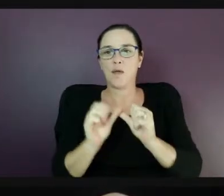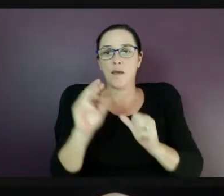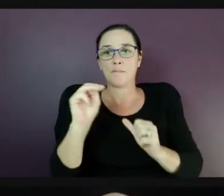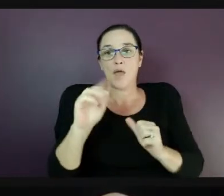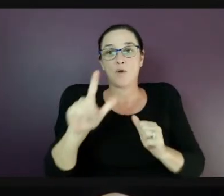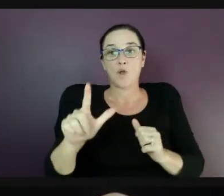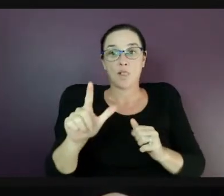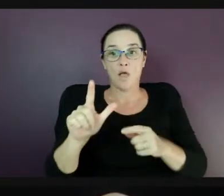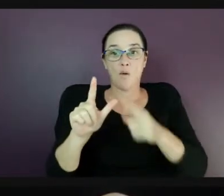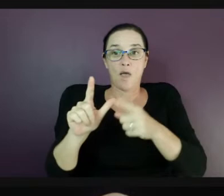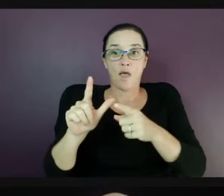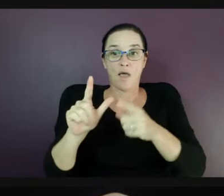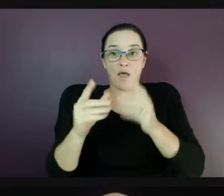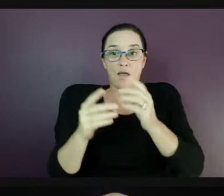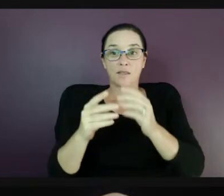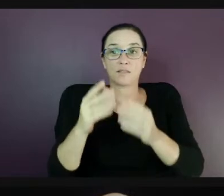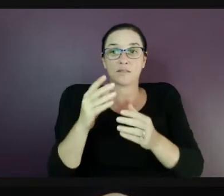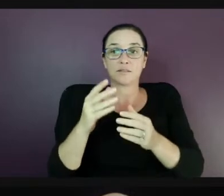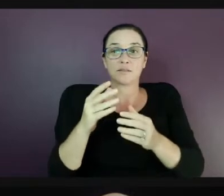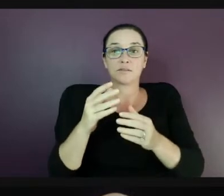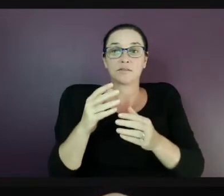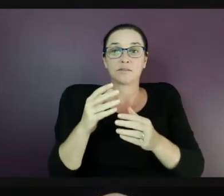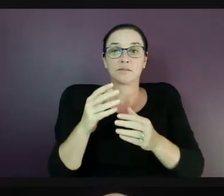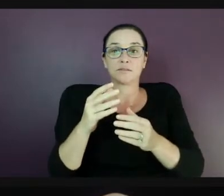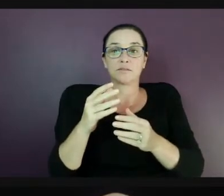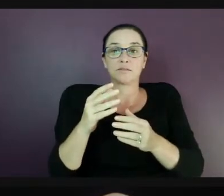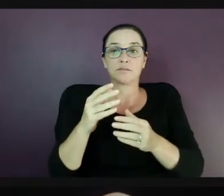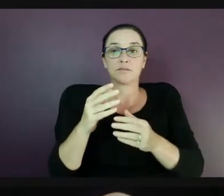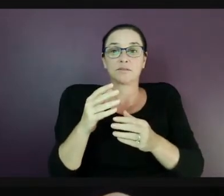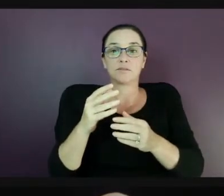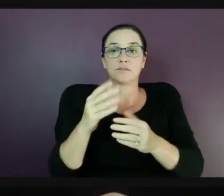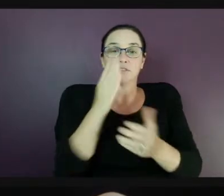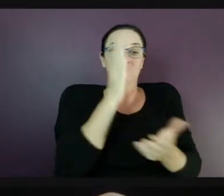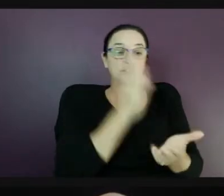next right here. It actually stops that 2021 eruption.